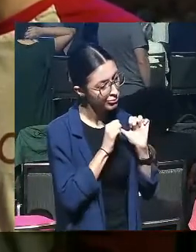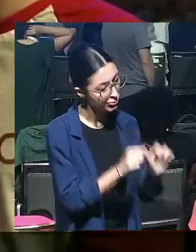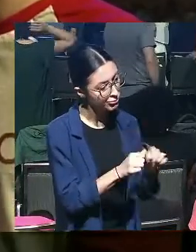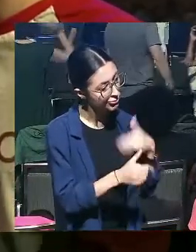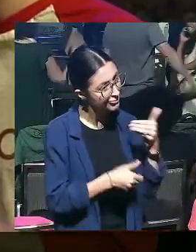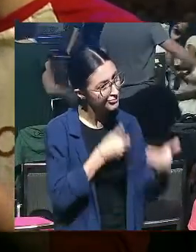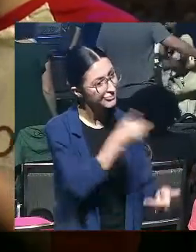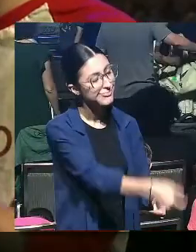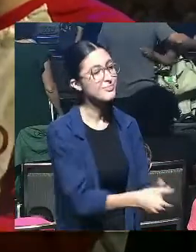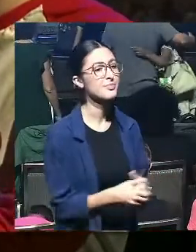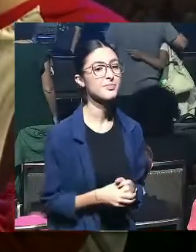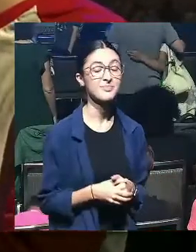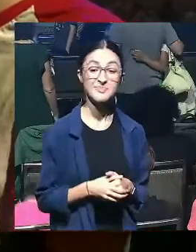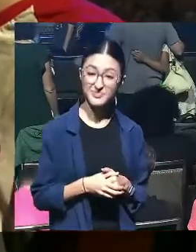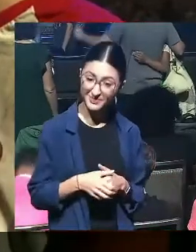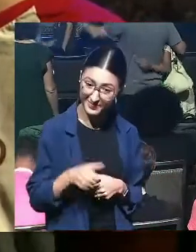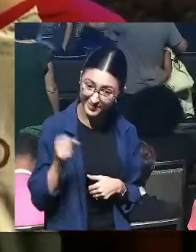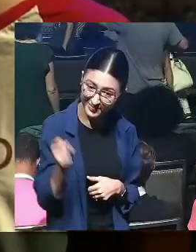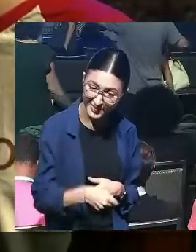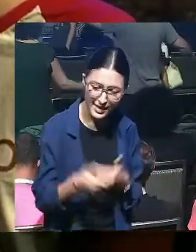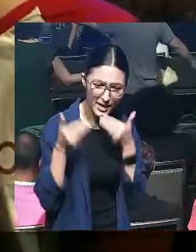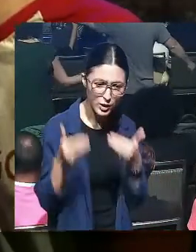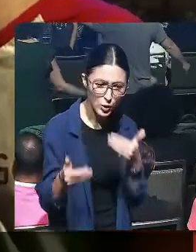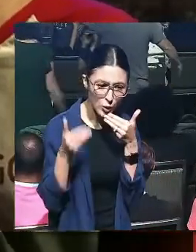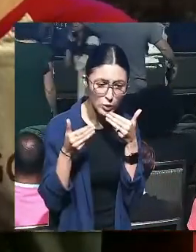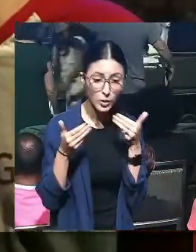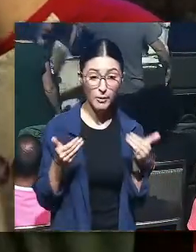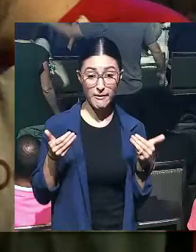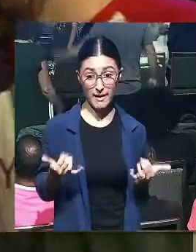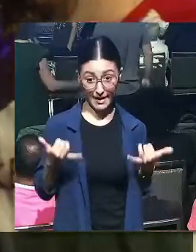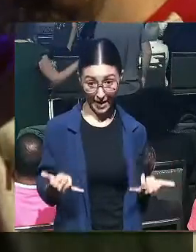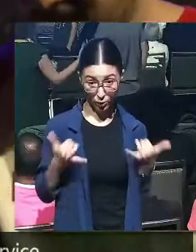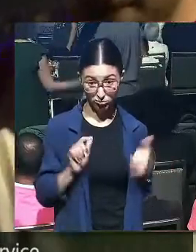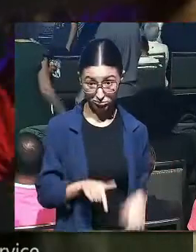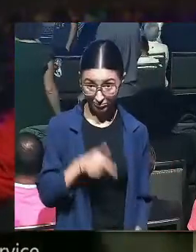you're about to start the service off, so let me hand you the mic.